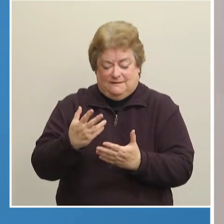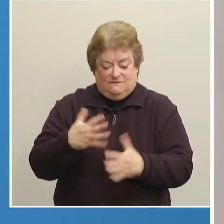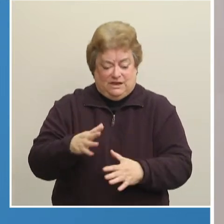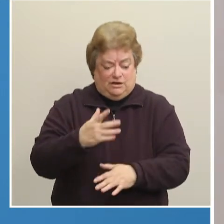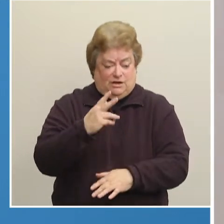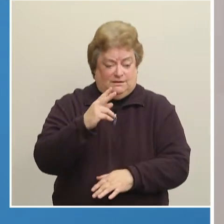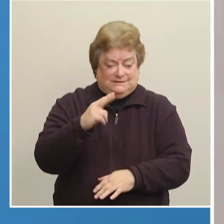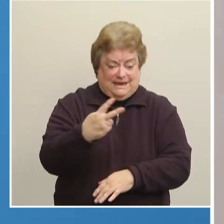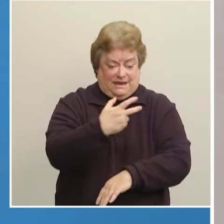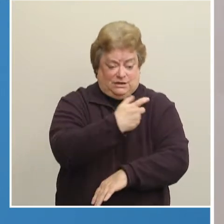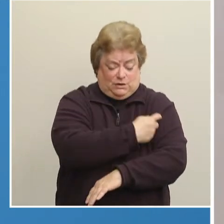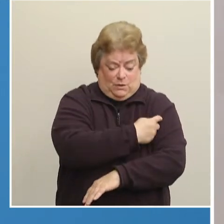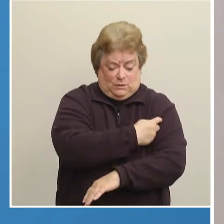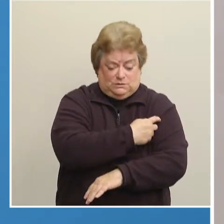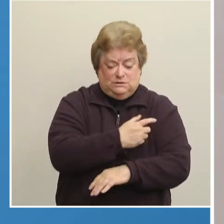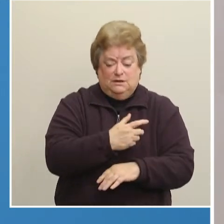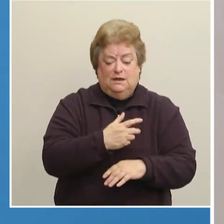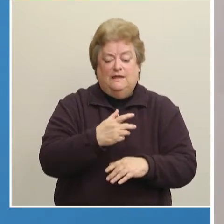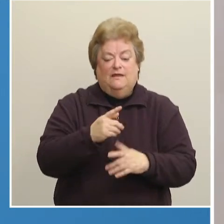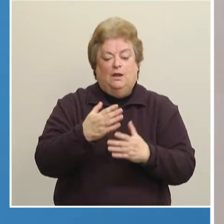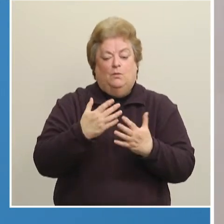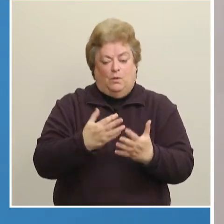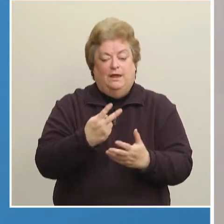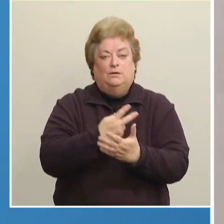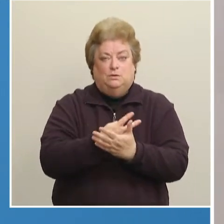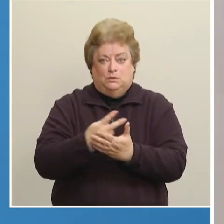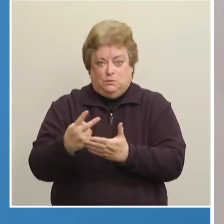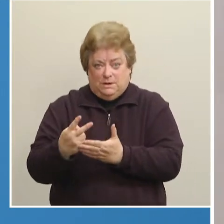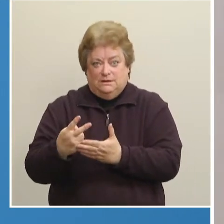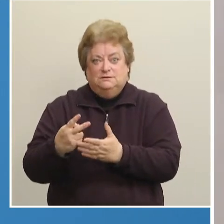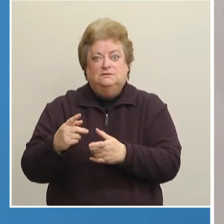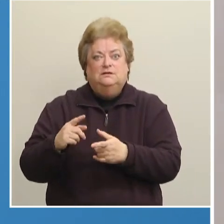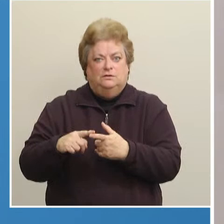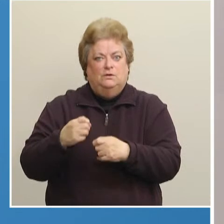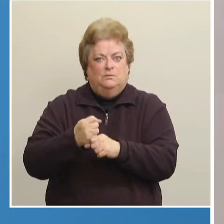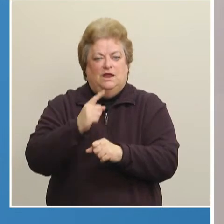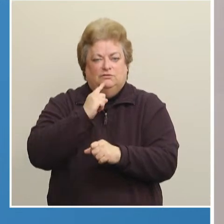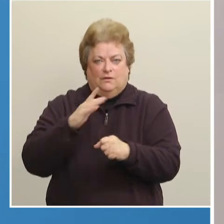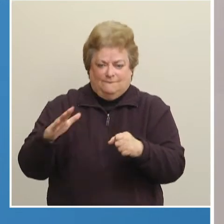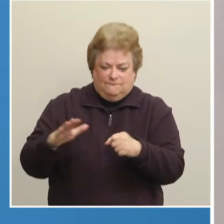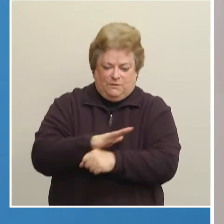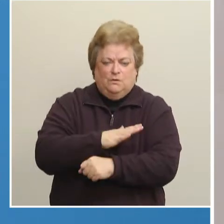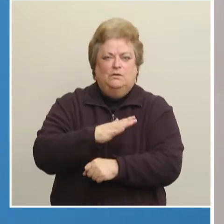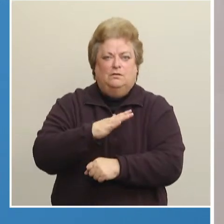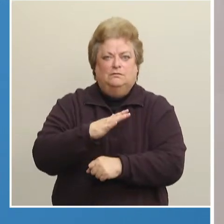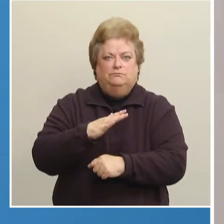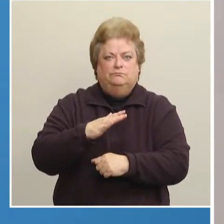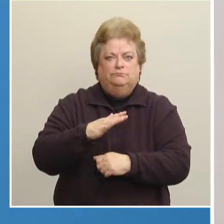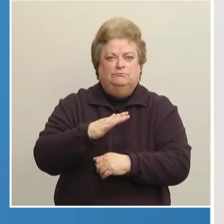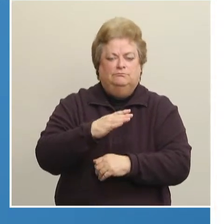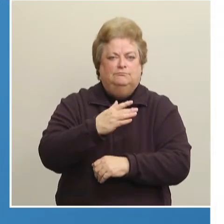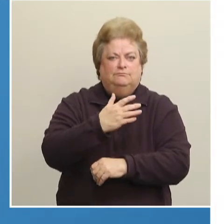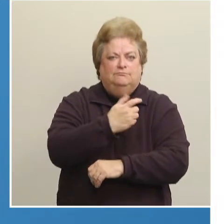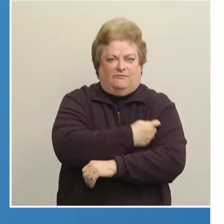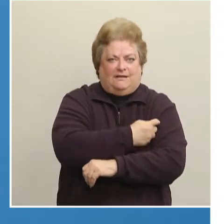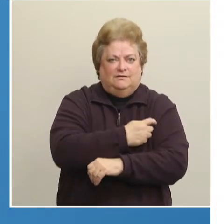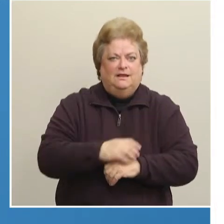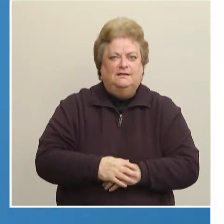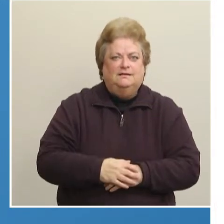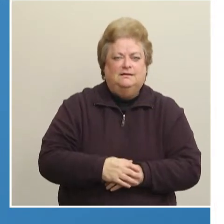of the Pfizer and Moderna vaccines or your single dose of the Johnson & Johnson vaccine. Being